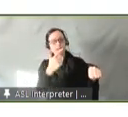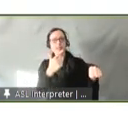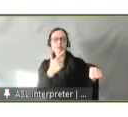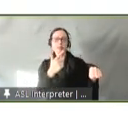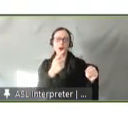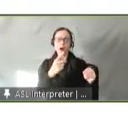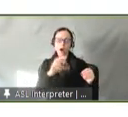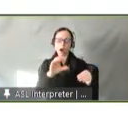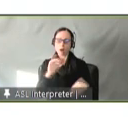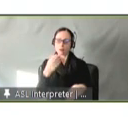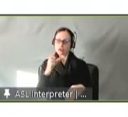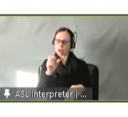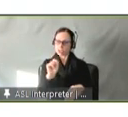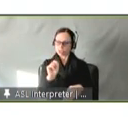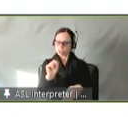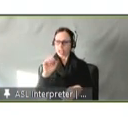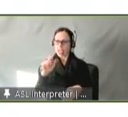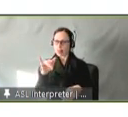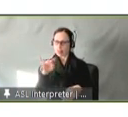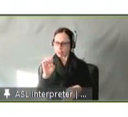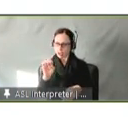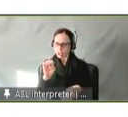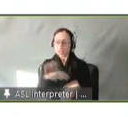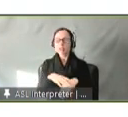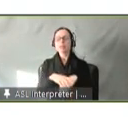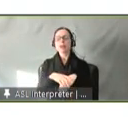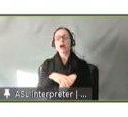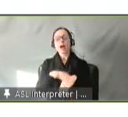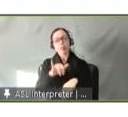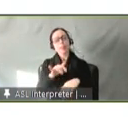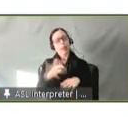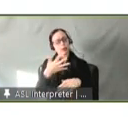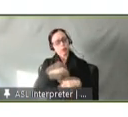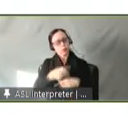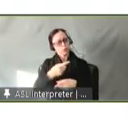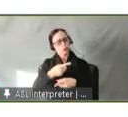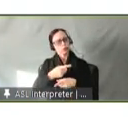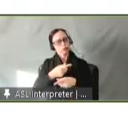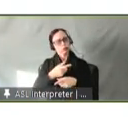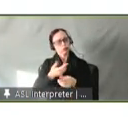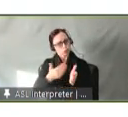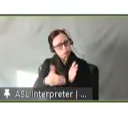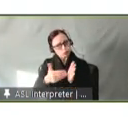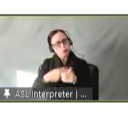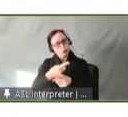Welcome, which includes routine immunizations. And we are working now as that